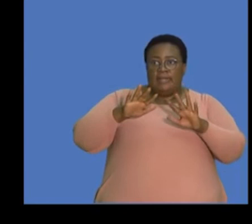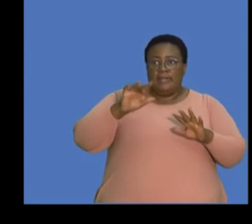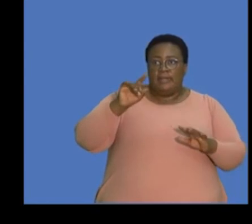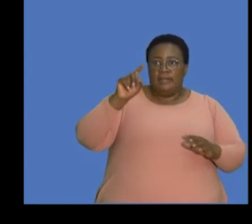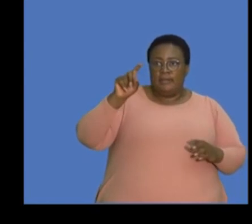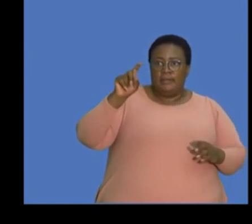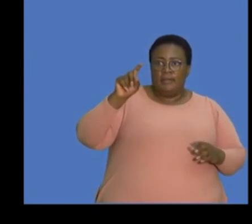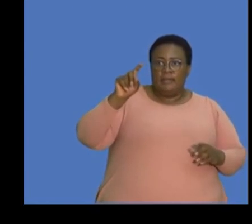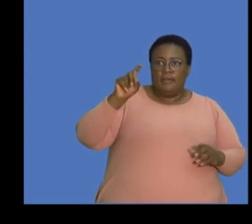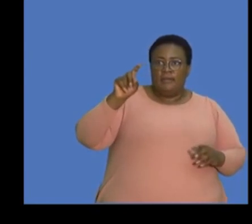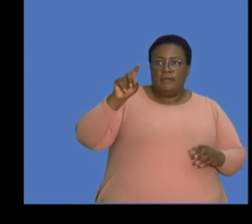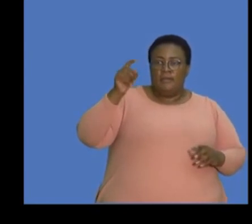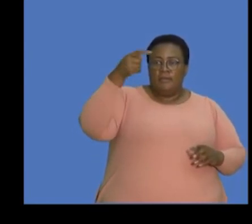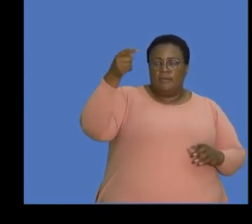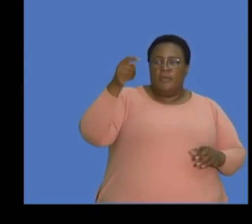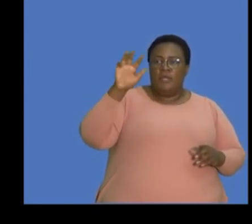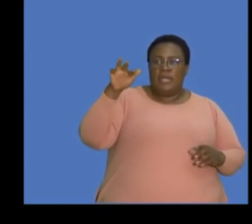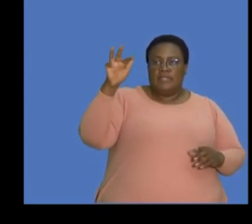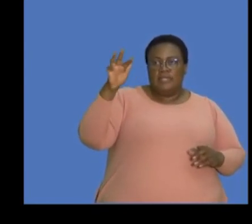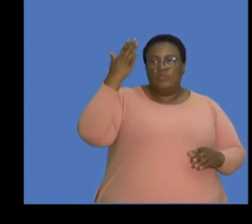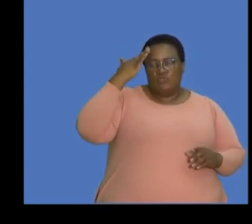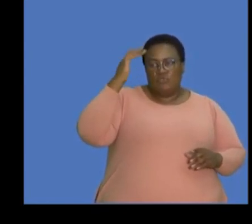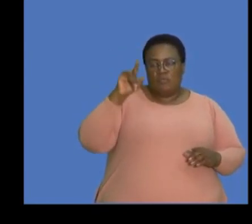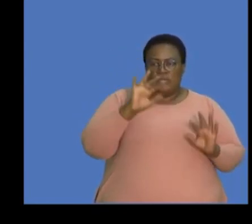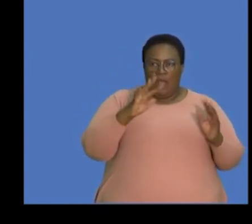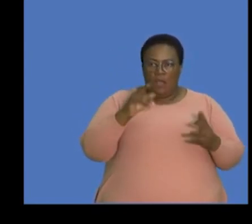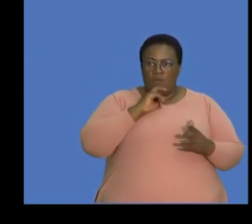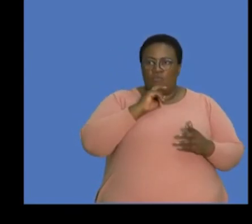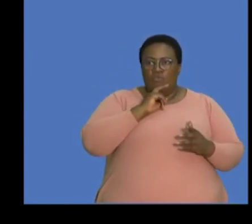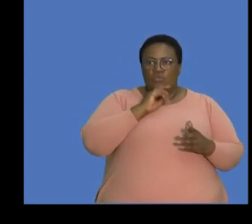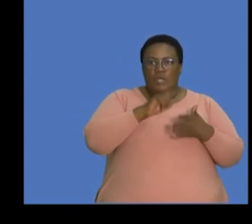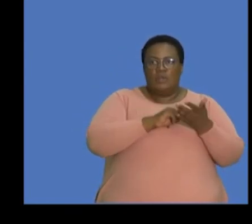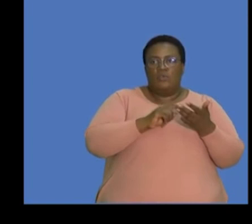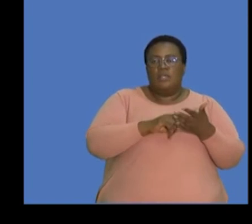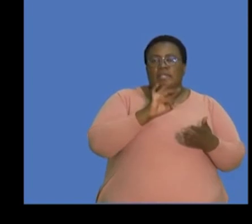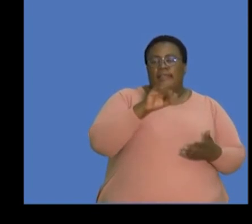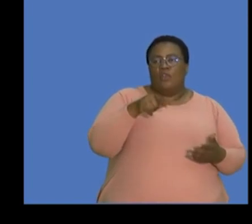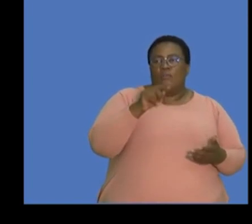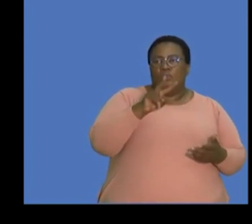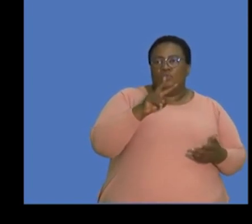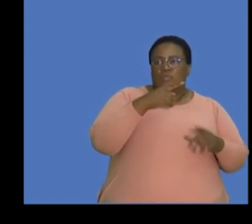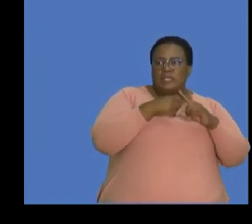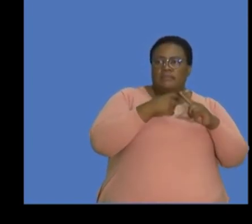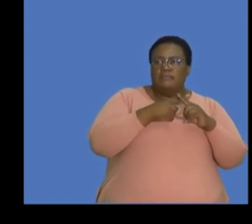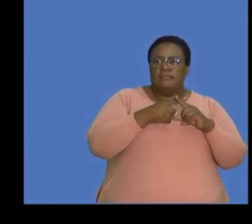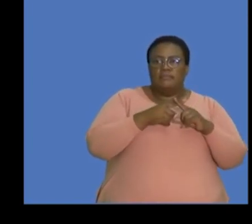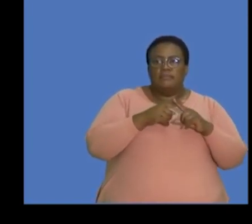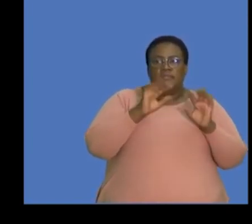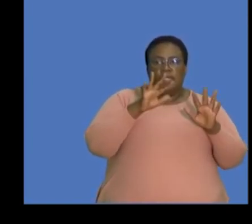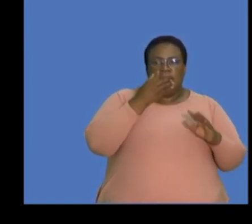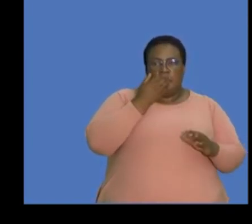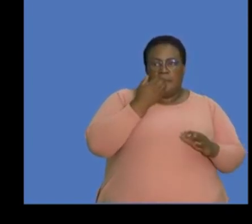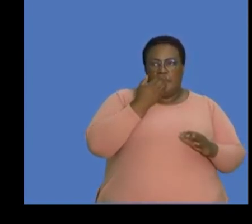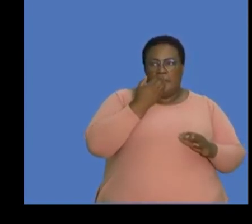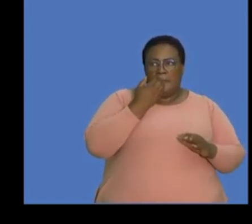exponent negative 19. You also need to familiarize yourself with using the calculator. So this is 3,2 times